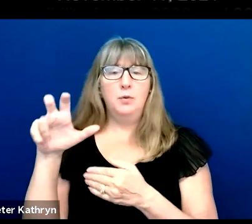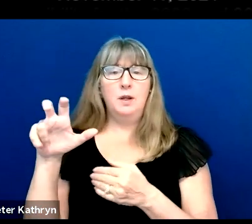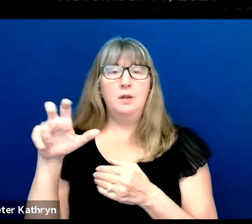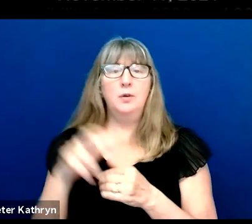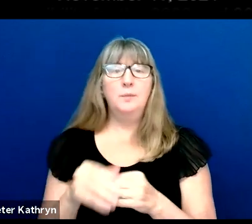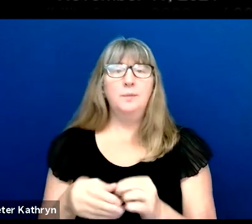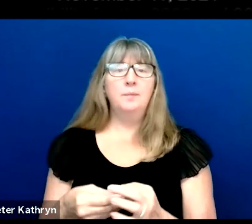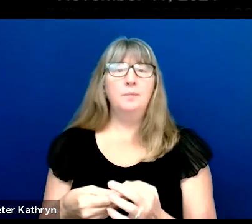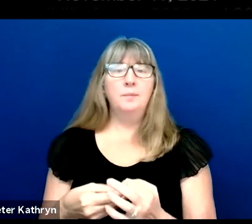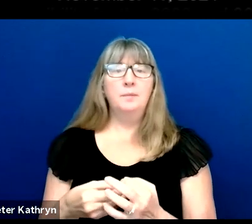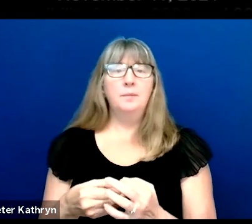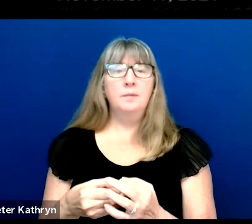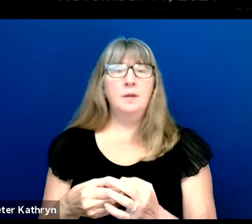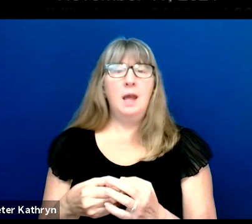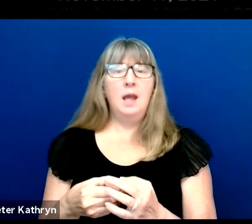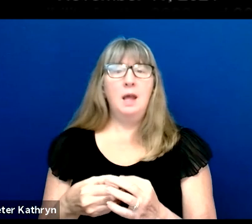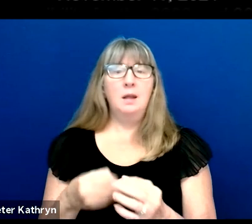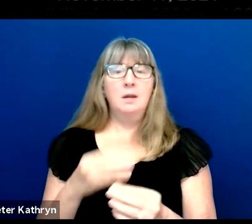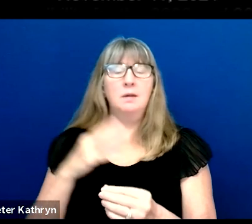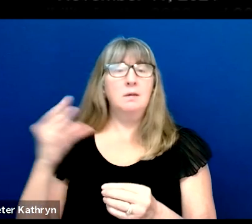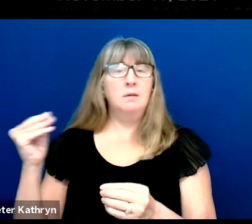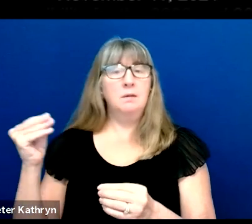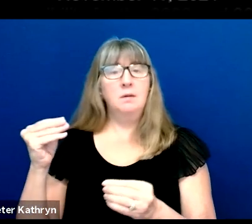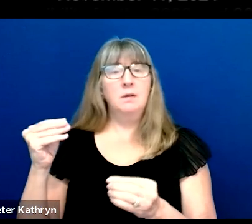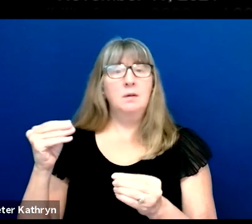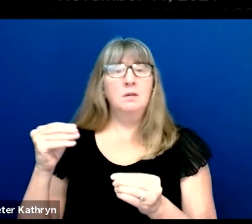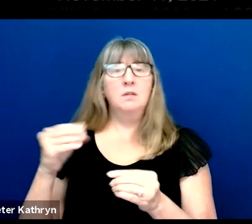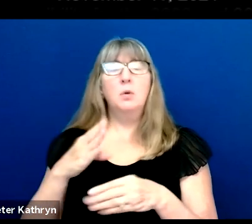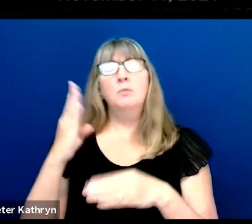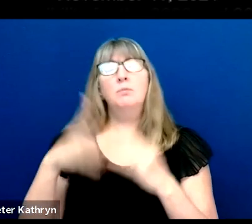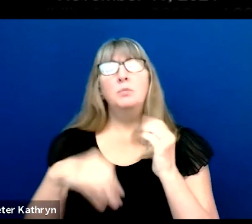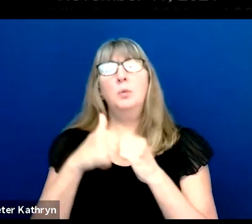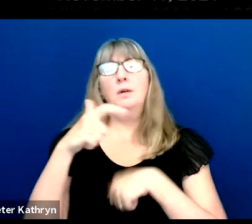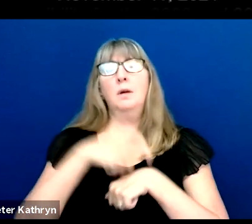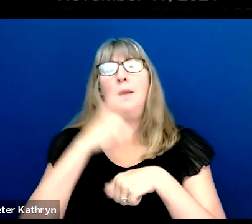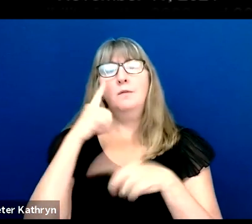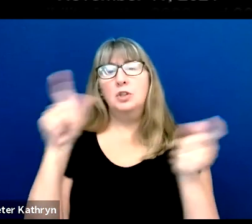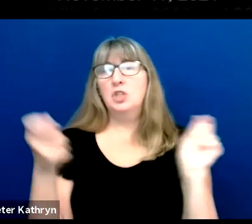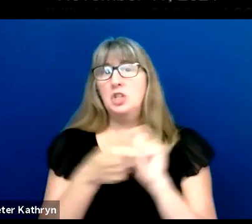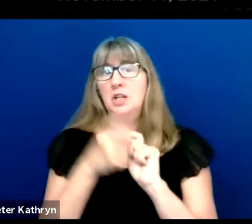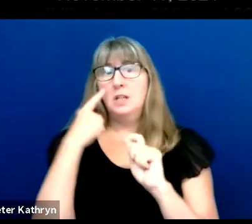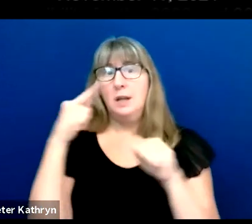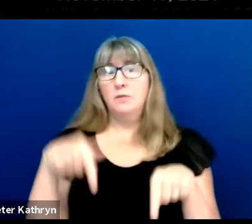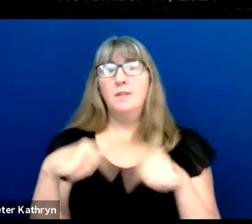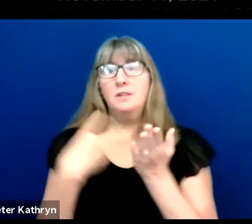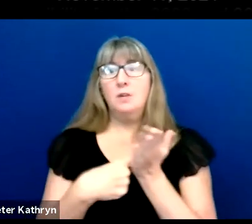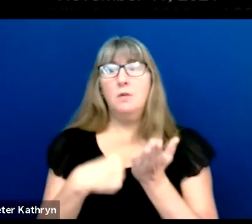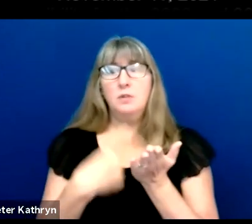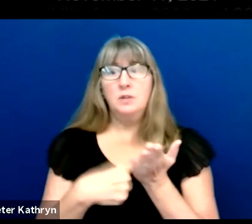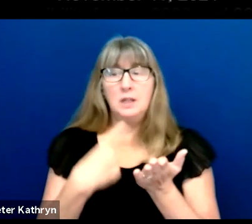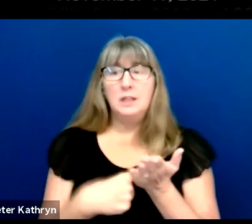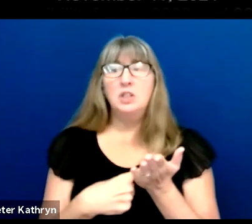$11,300. And just I want to close with, the time for change, the time for this conversation